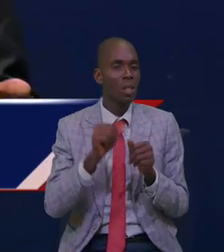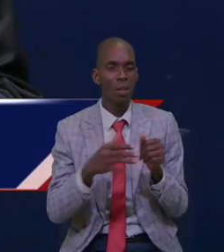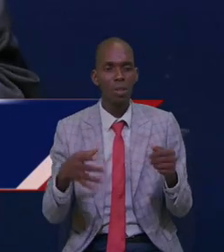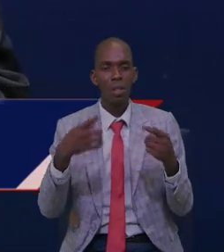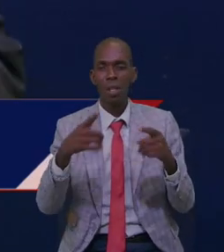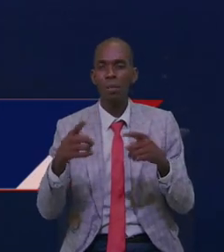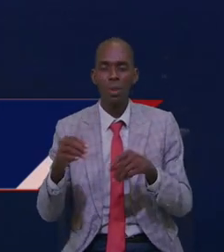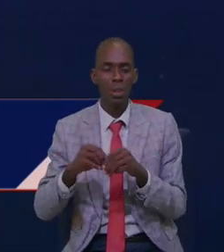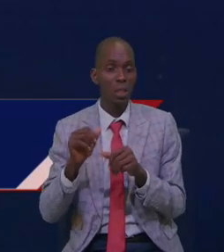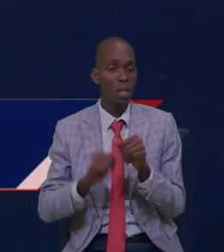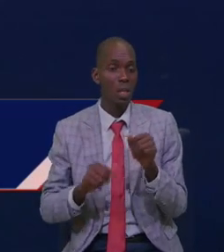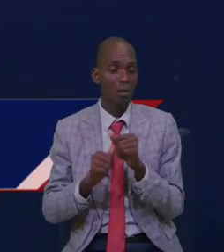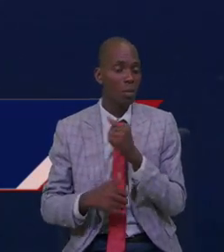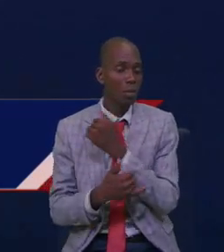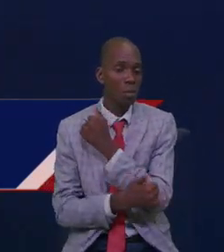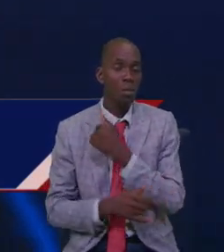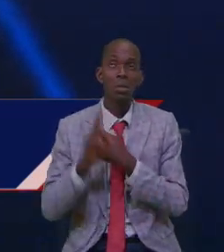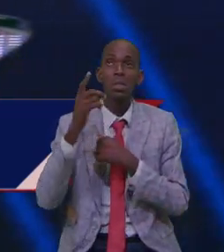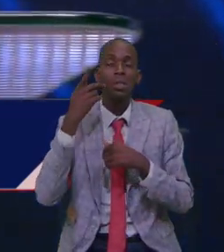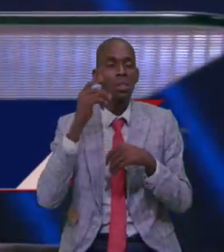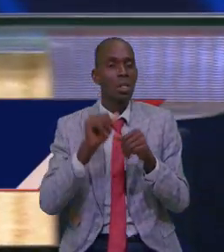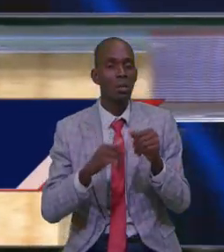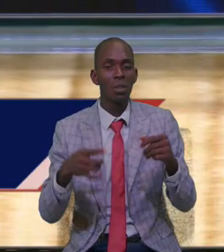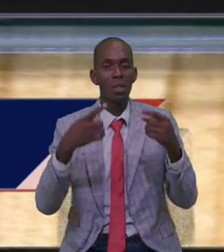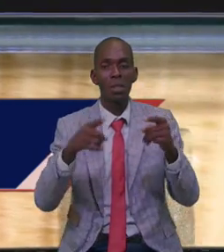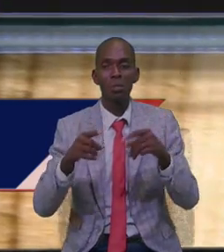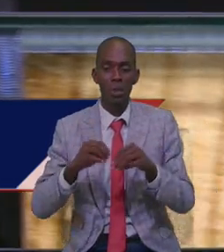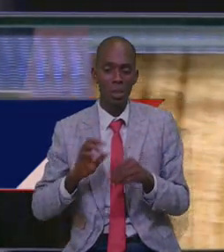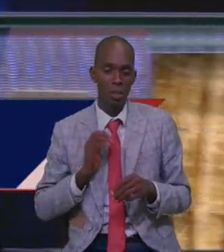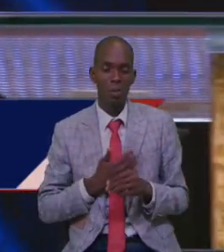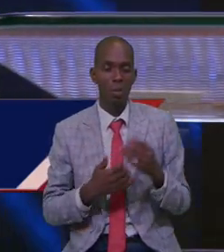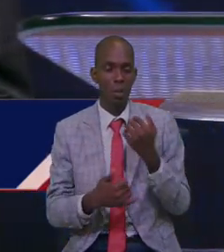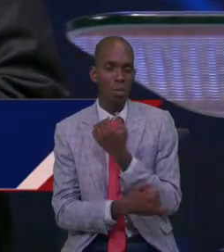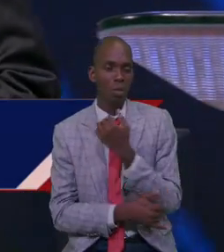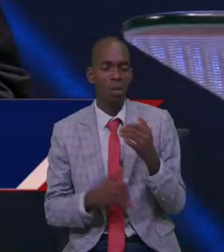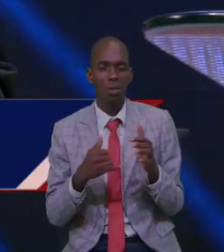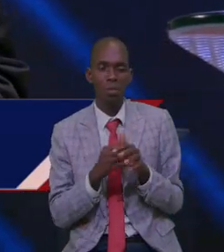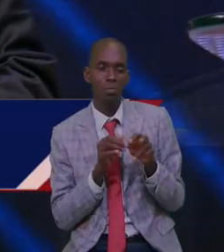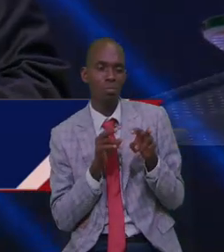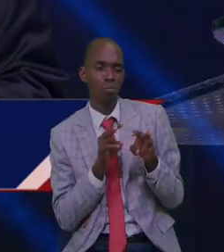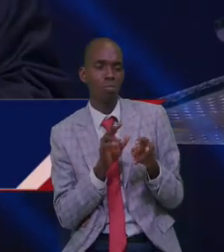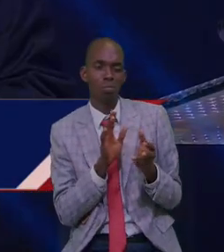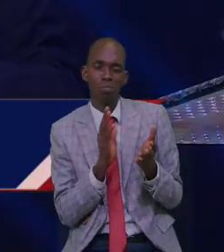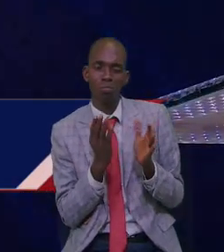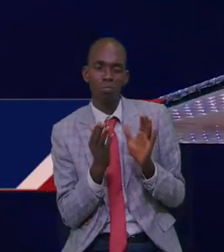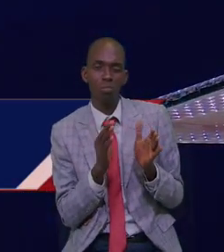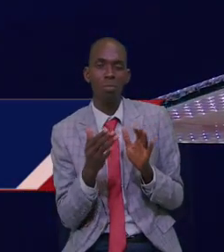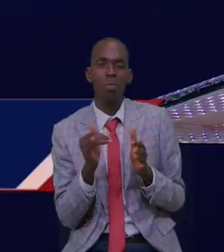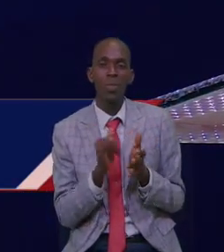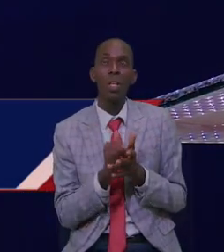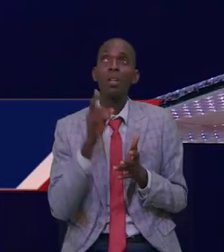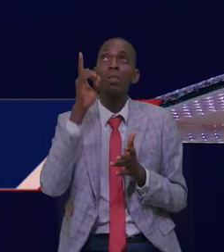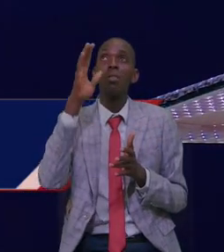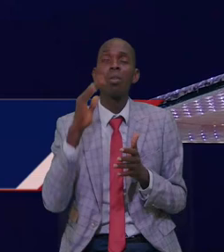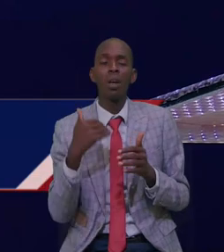in every country. He sees everything going on in our country. And it appears that God has